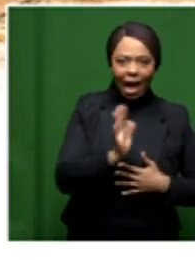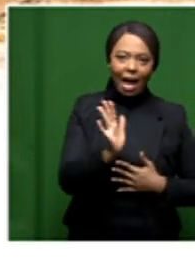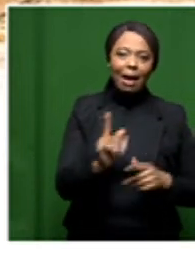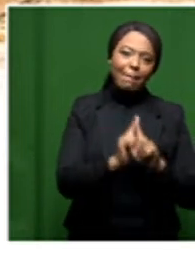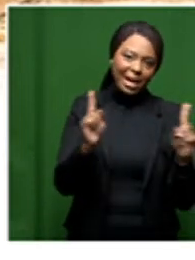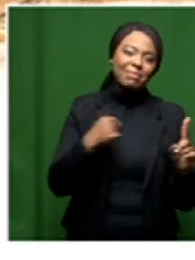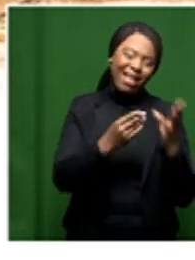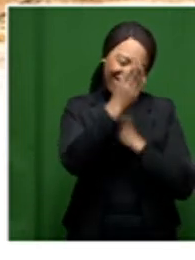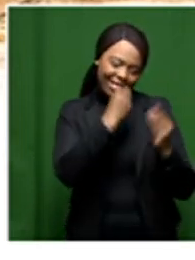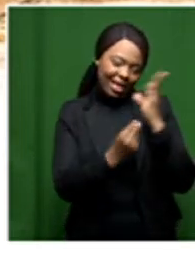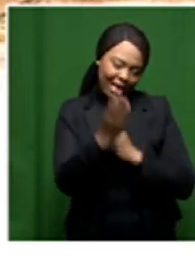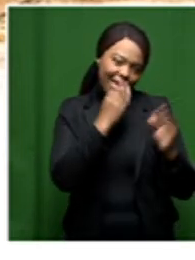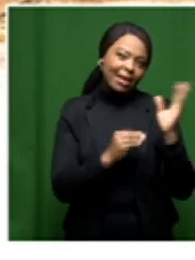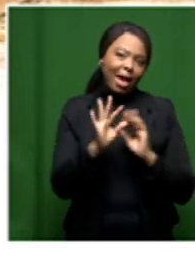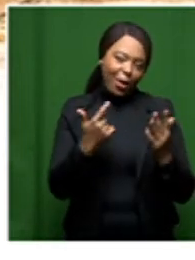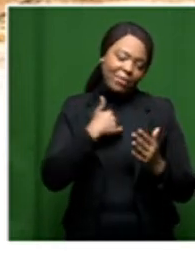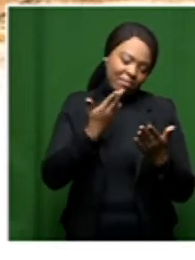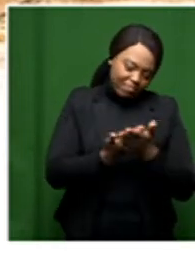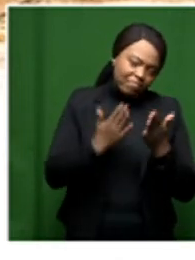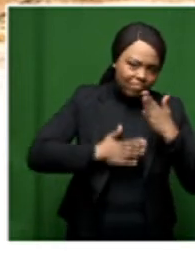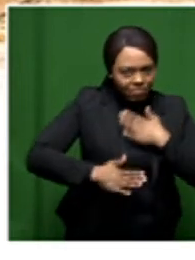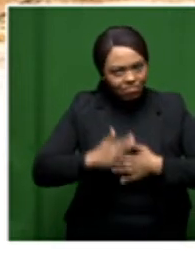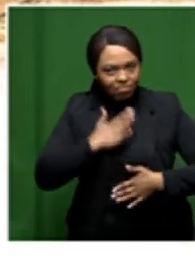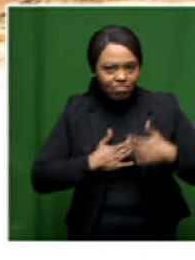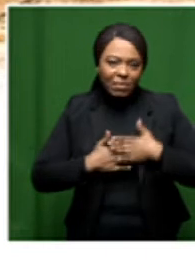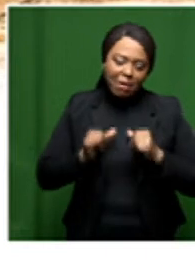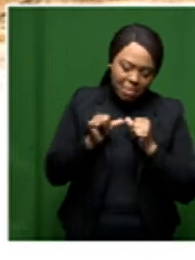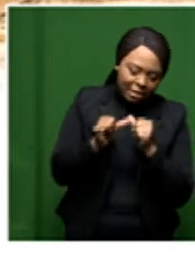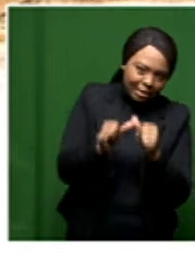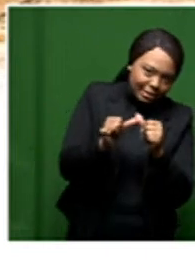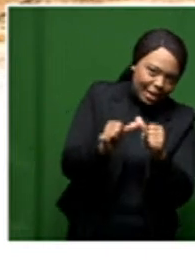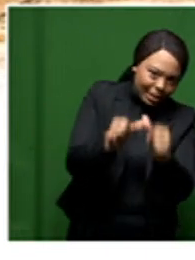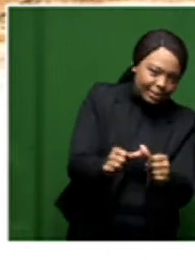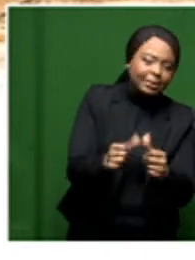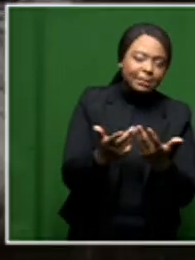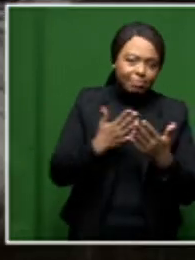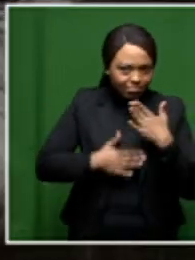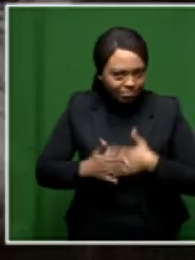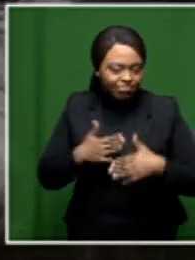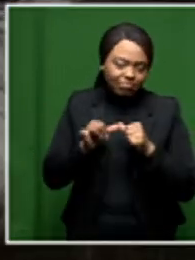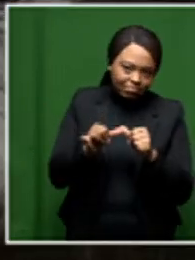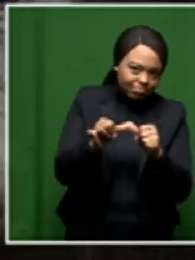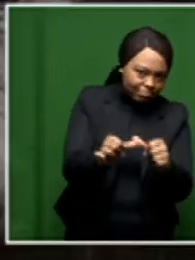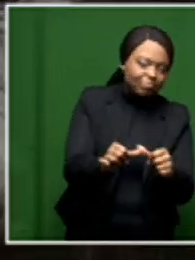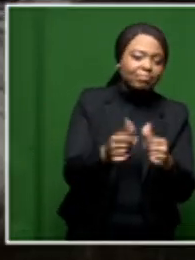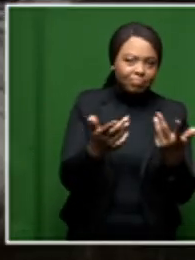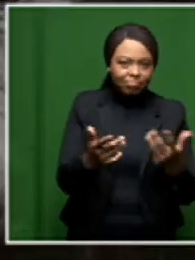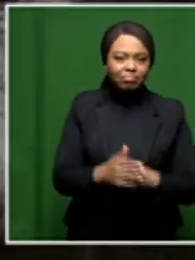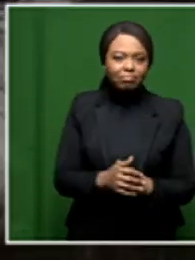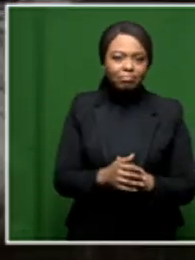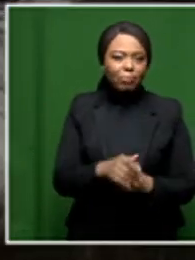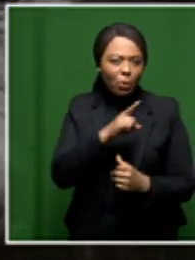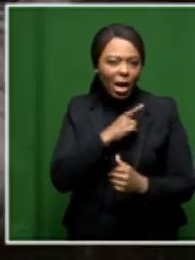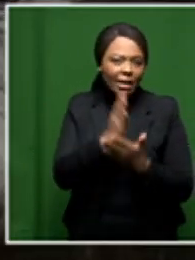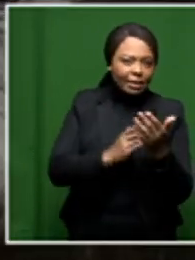one of the major aspects, that and persistence. You need to keep at it. You have to go through the heat, the scorching